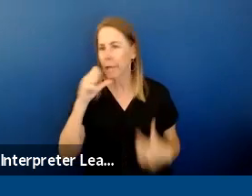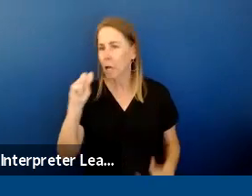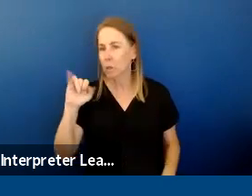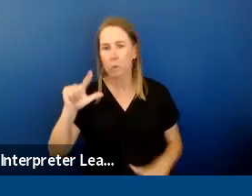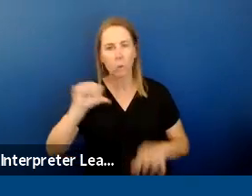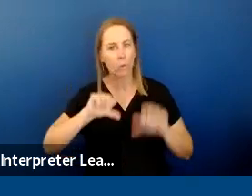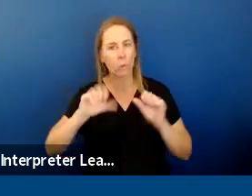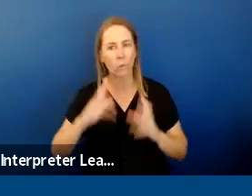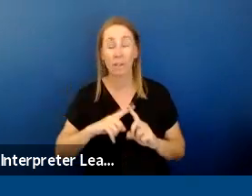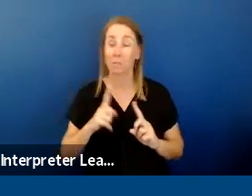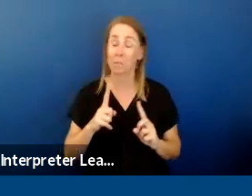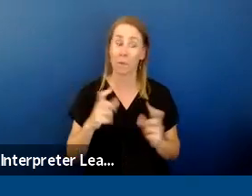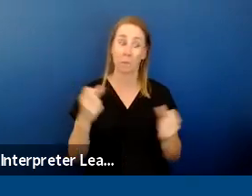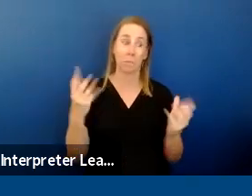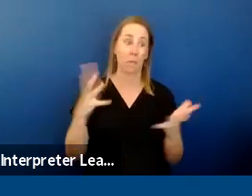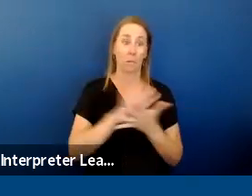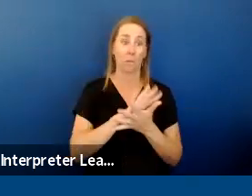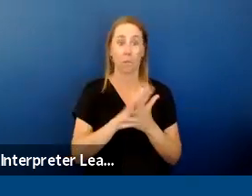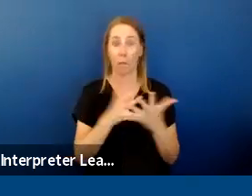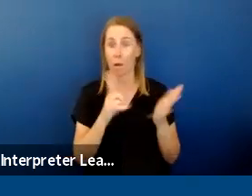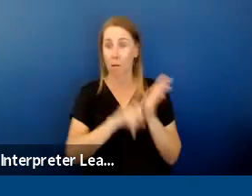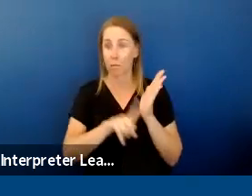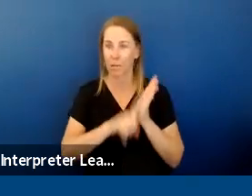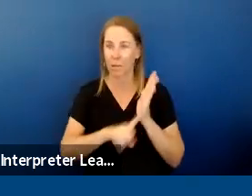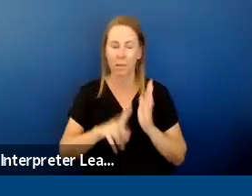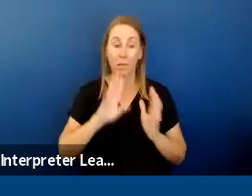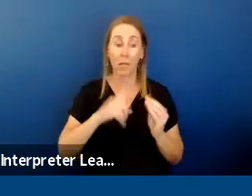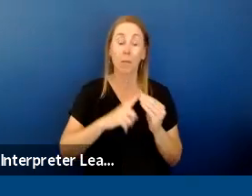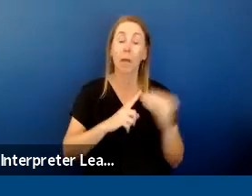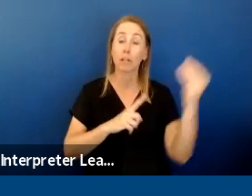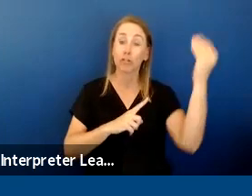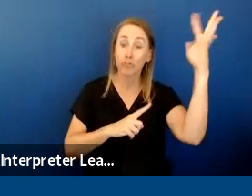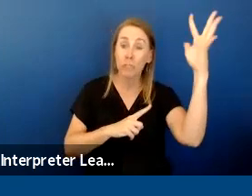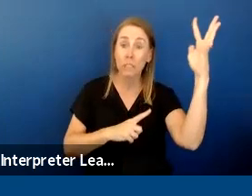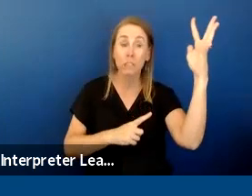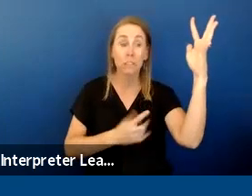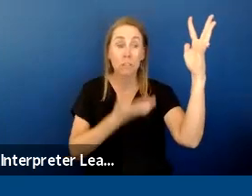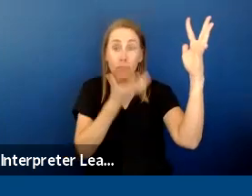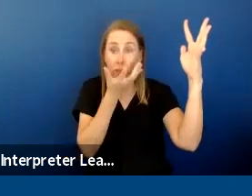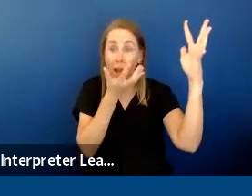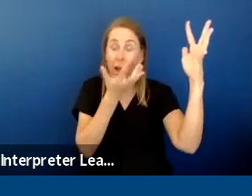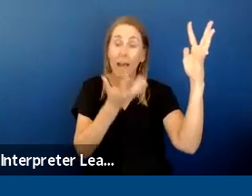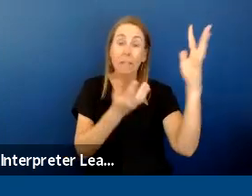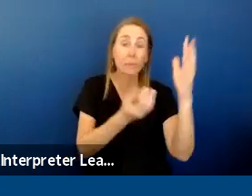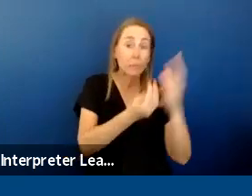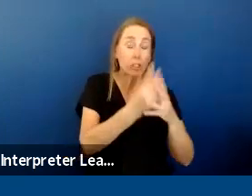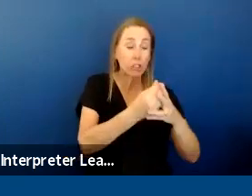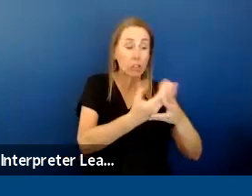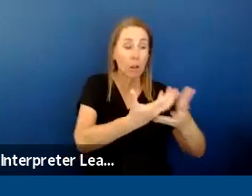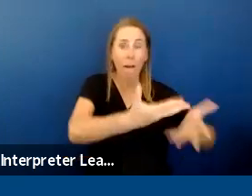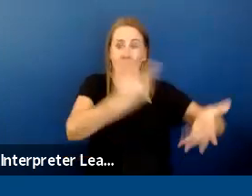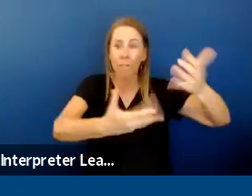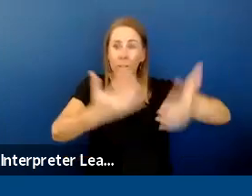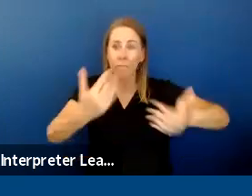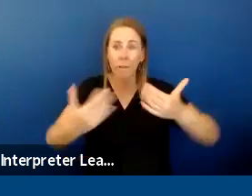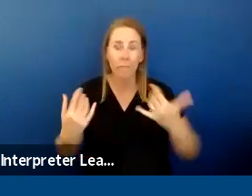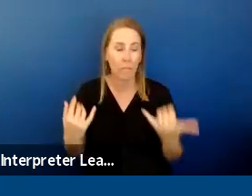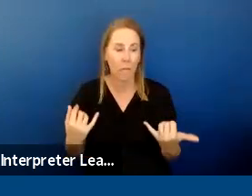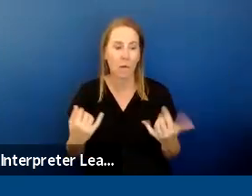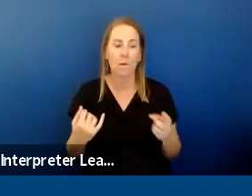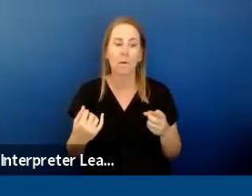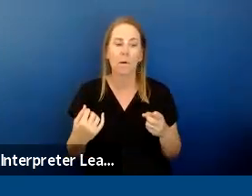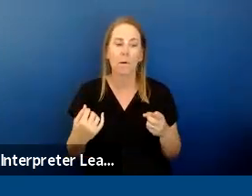roots. So the soil is really compromised. When you're just removing vegetation and you're just trimming out trees,